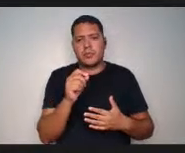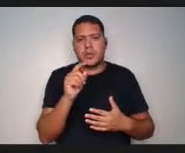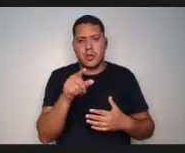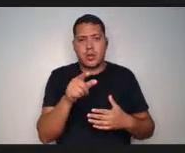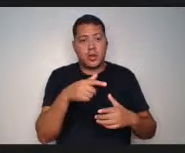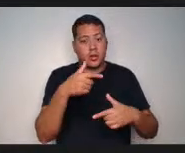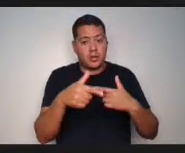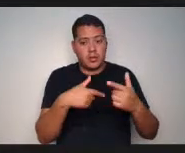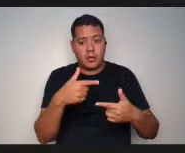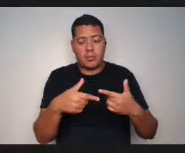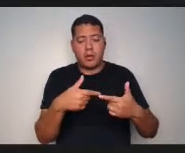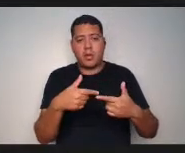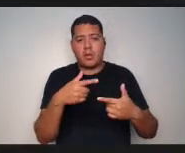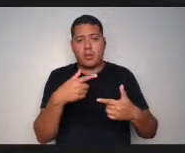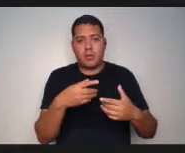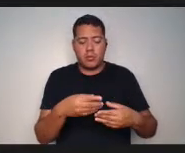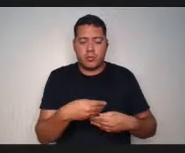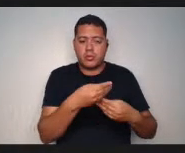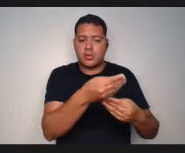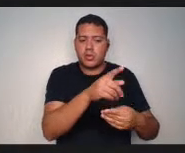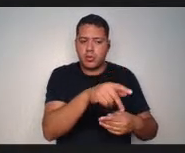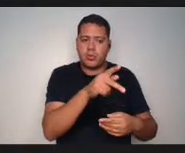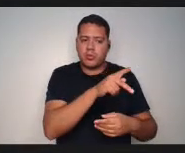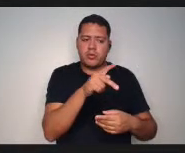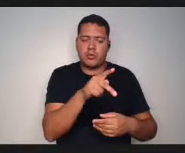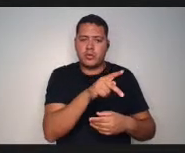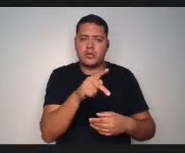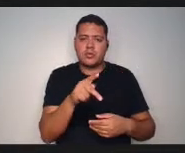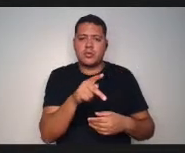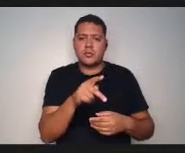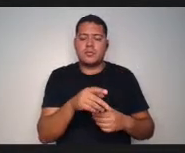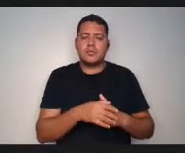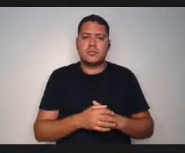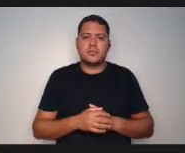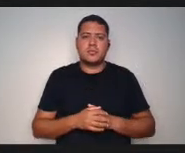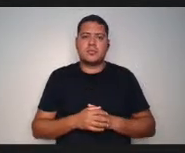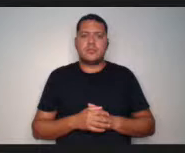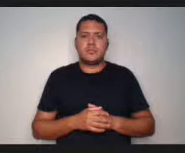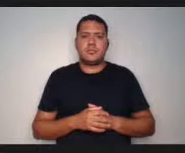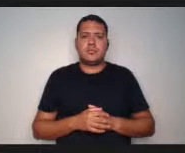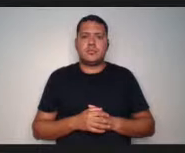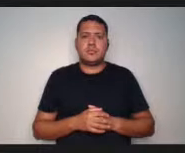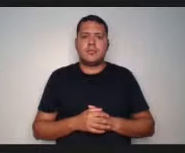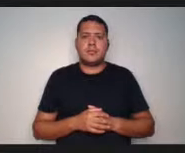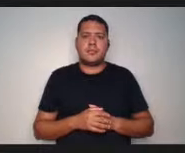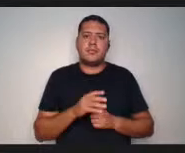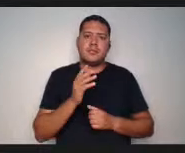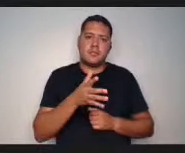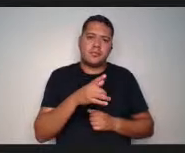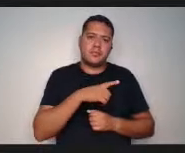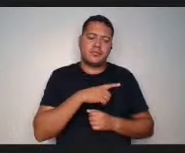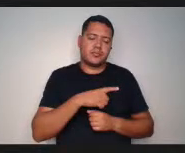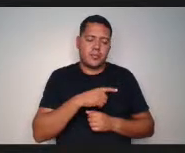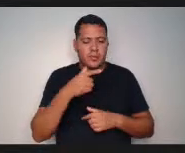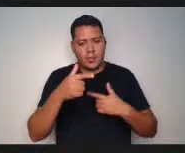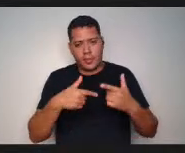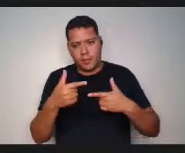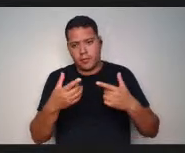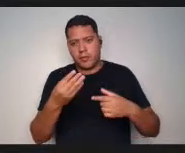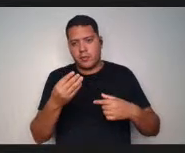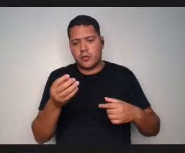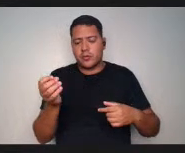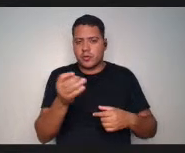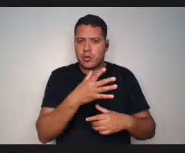of the already developing online learning activities and monitoring student progress and participation. So they were able